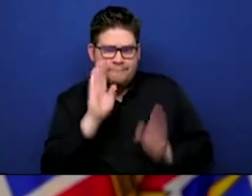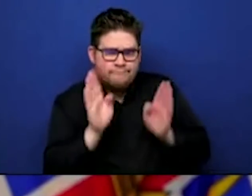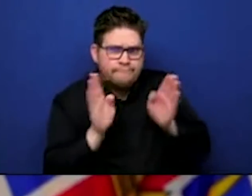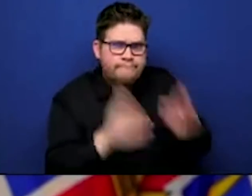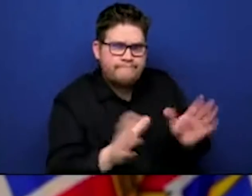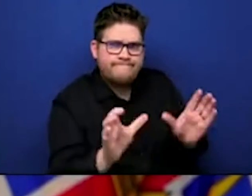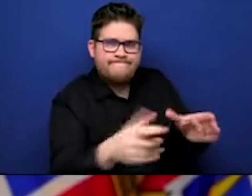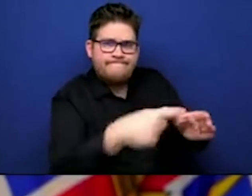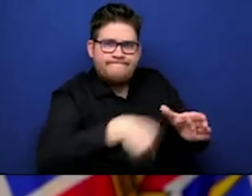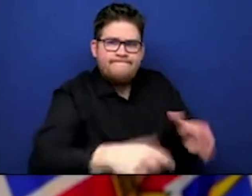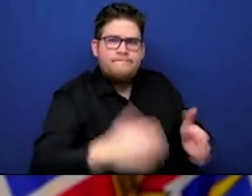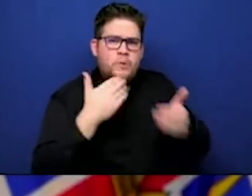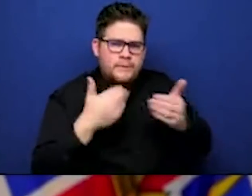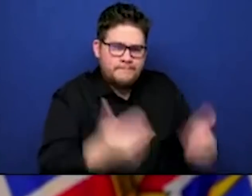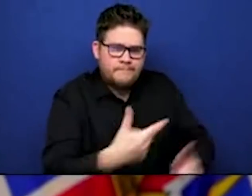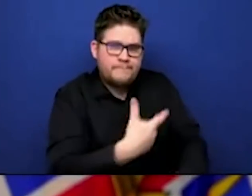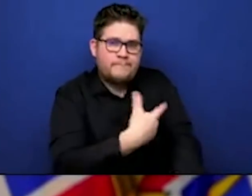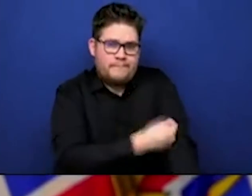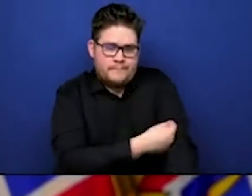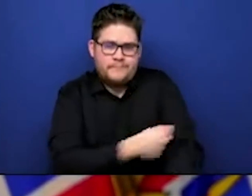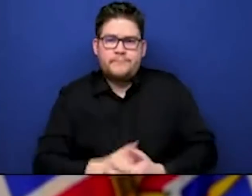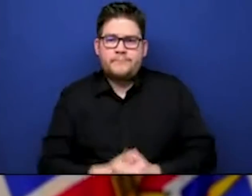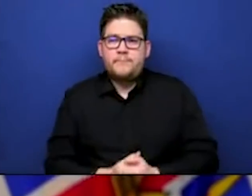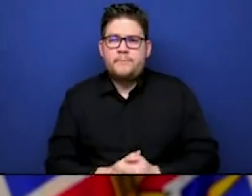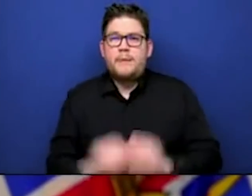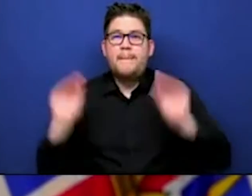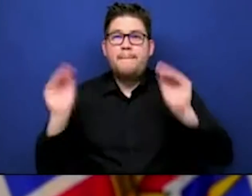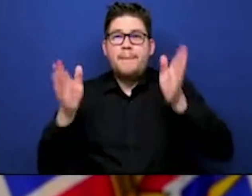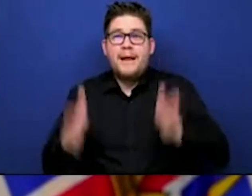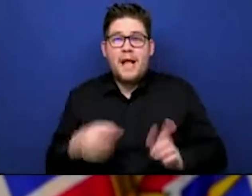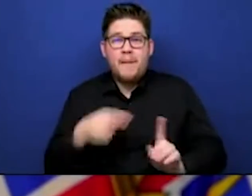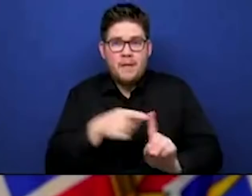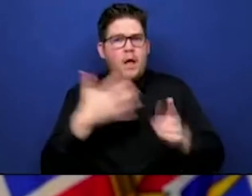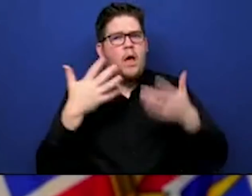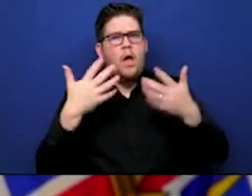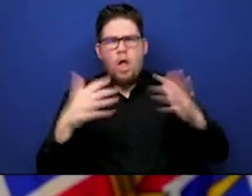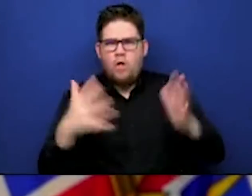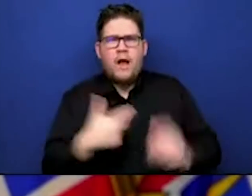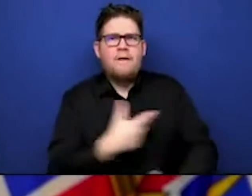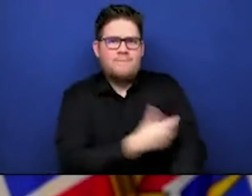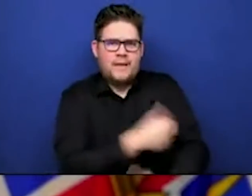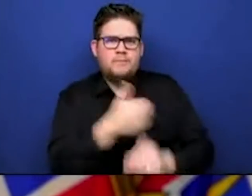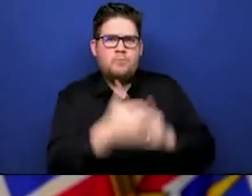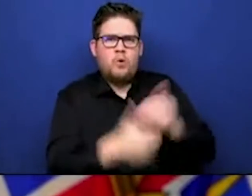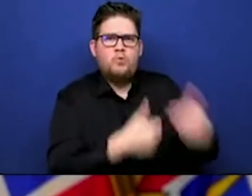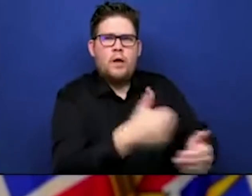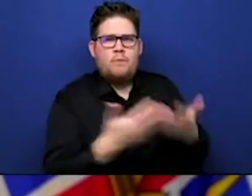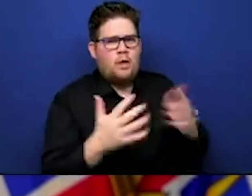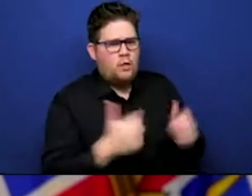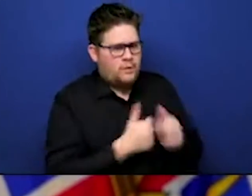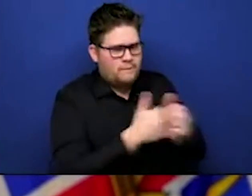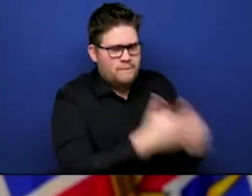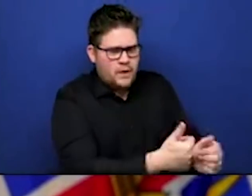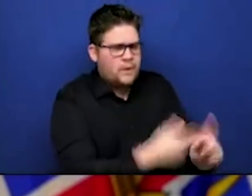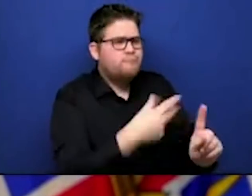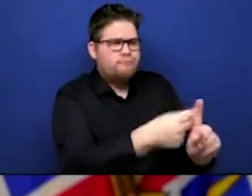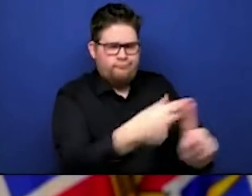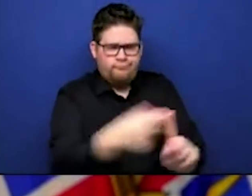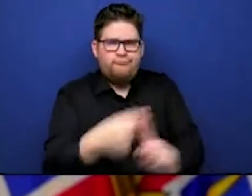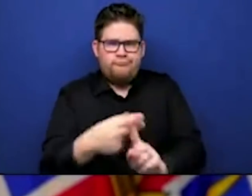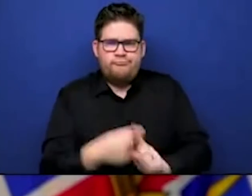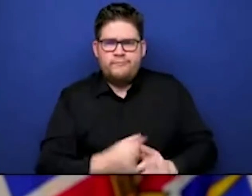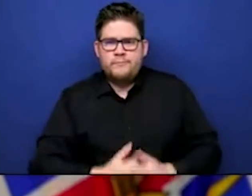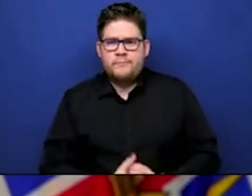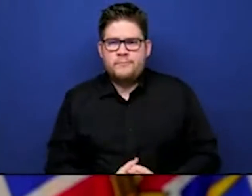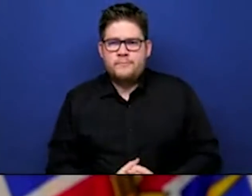have been immunized through our program for healthcare workers. But also it includes school